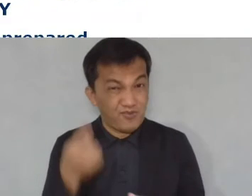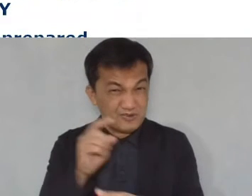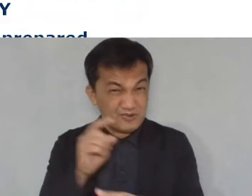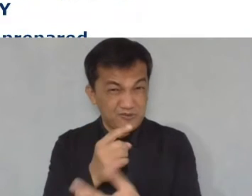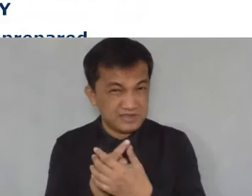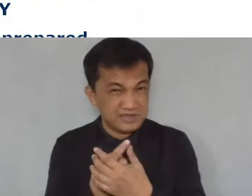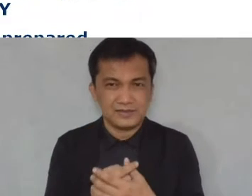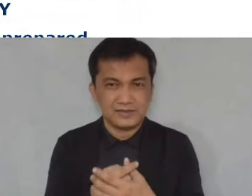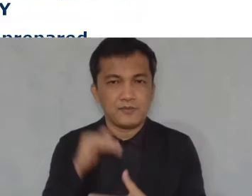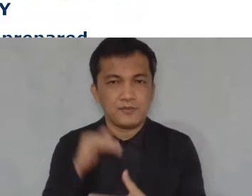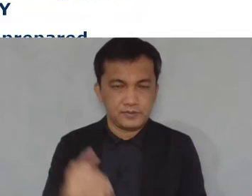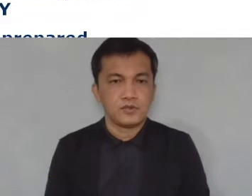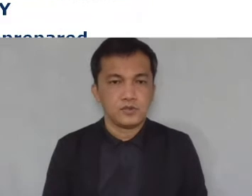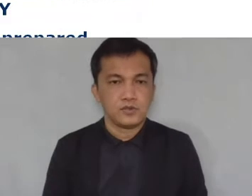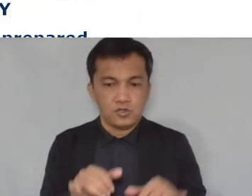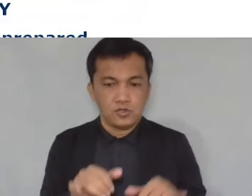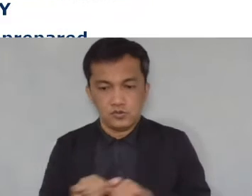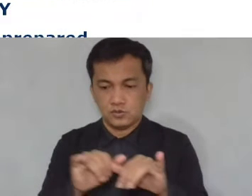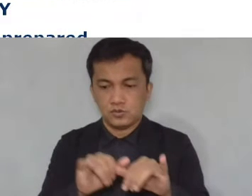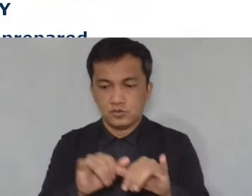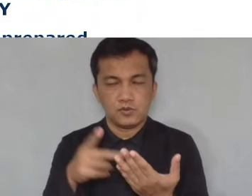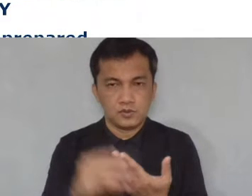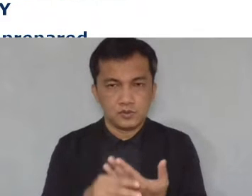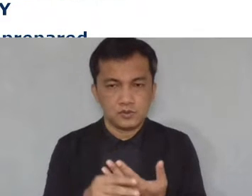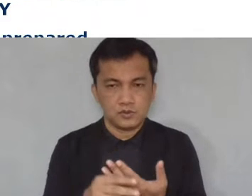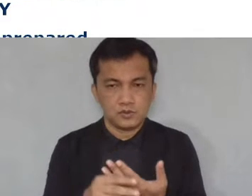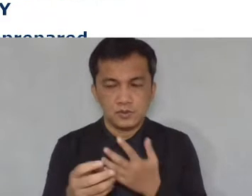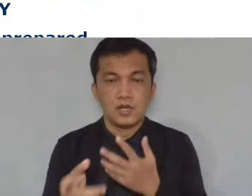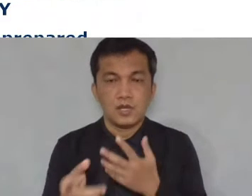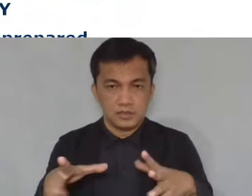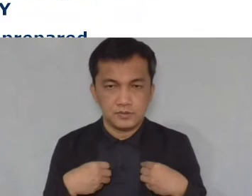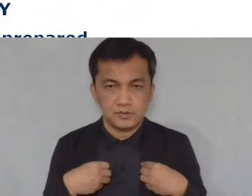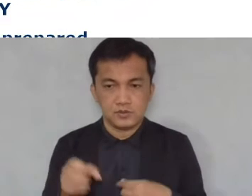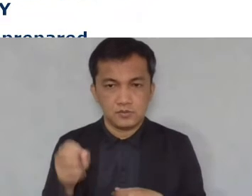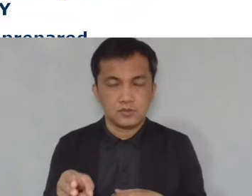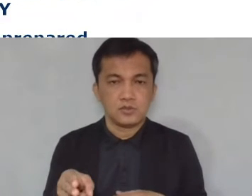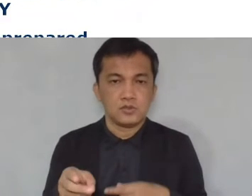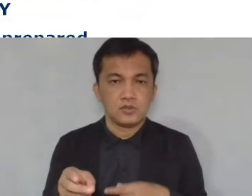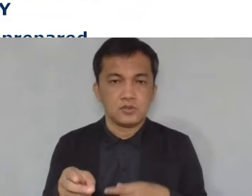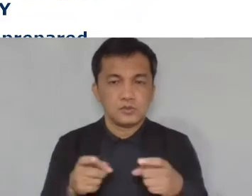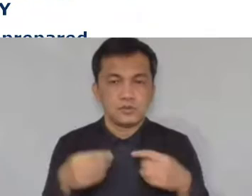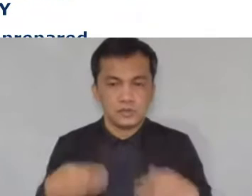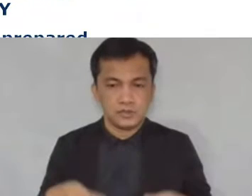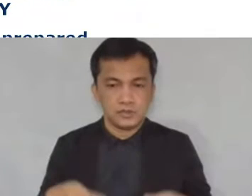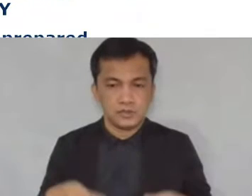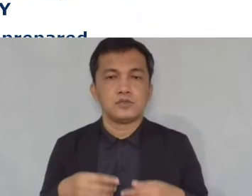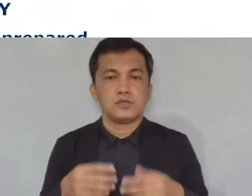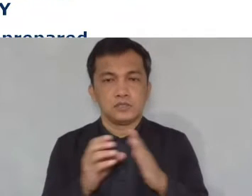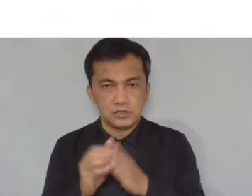Can have uniform program adapted to all areas of society as mandated by governing body of the city or